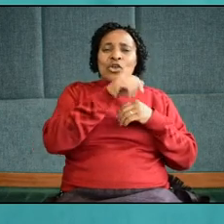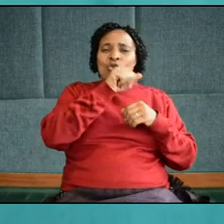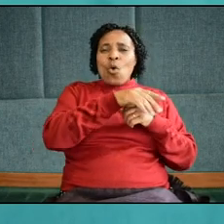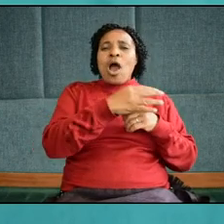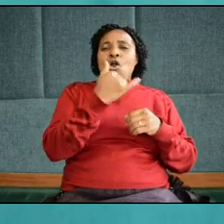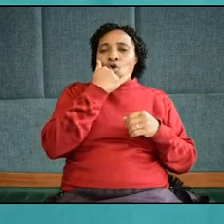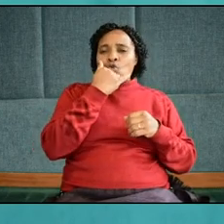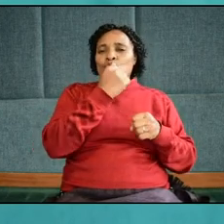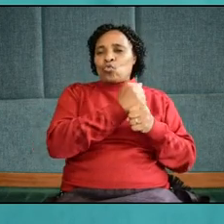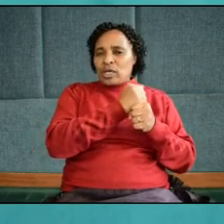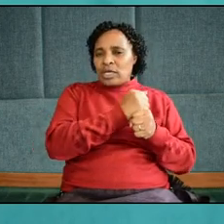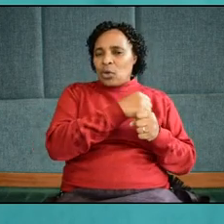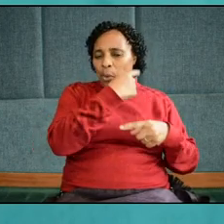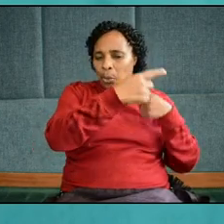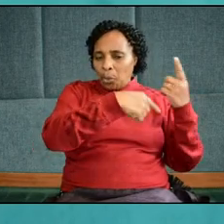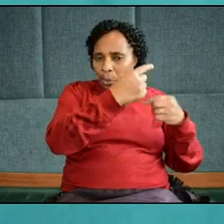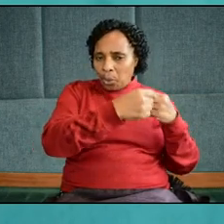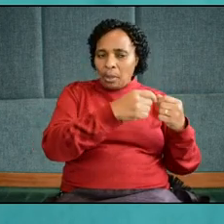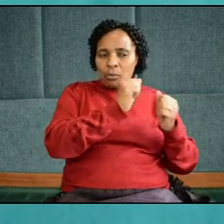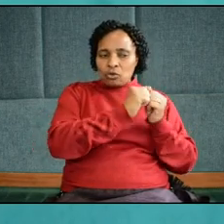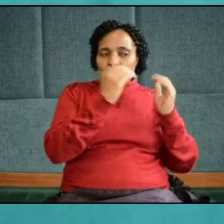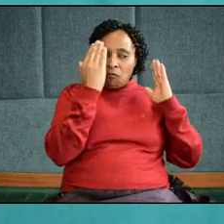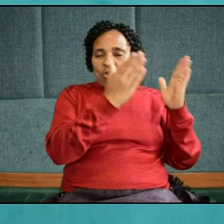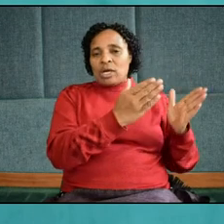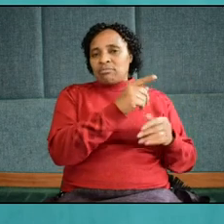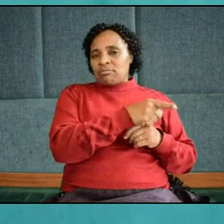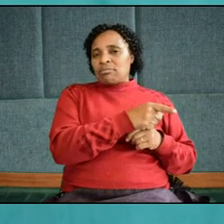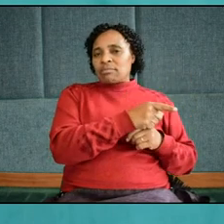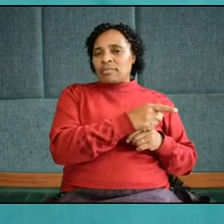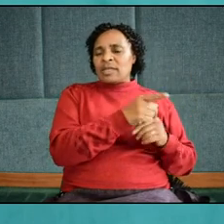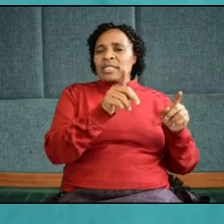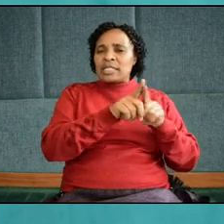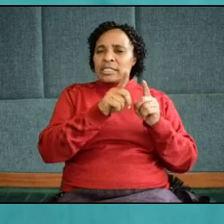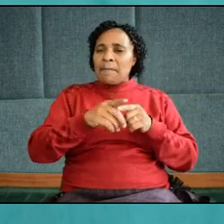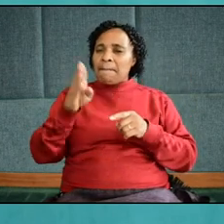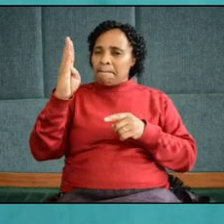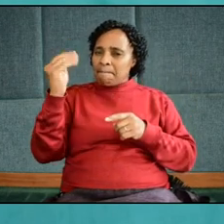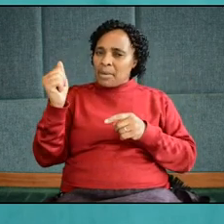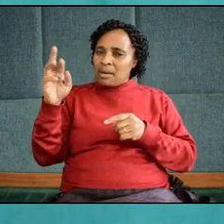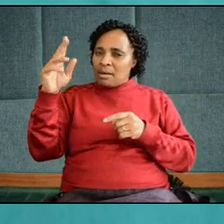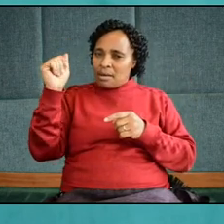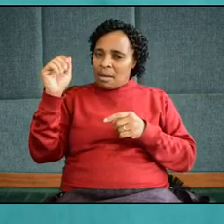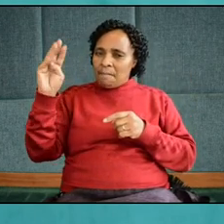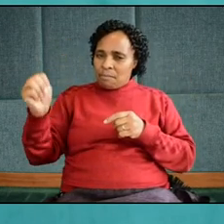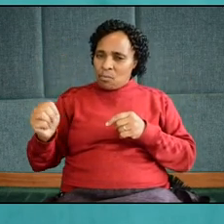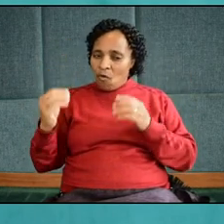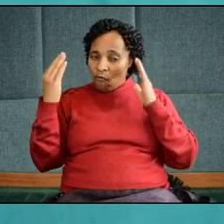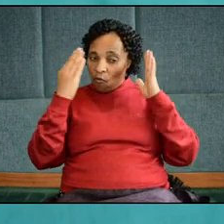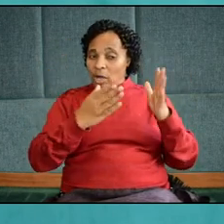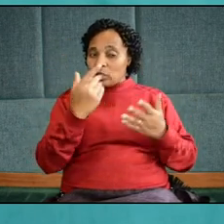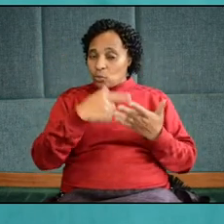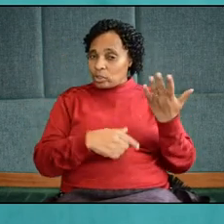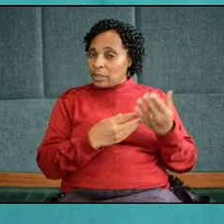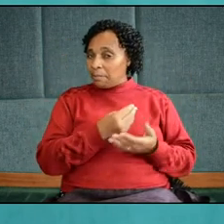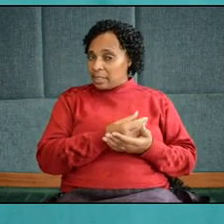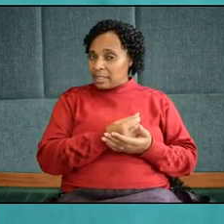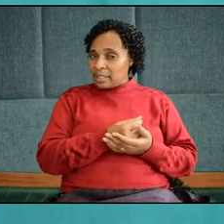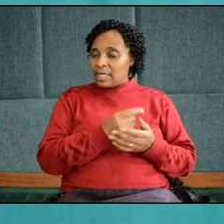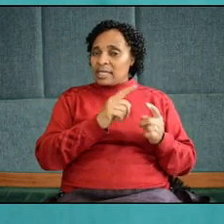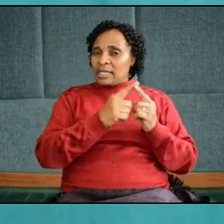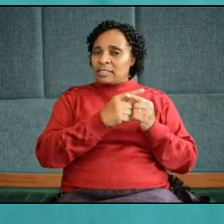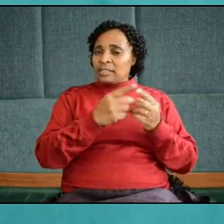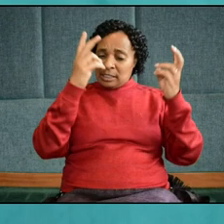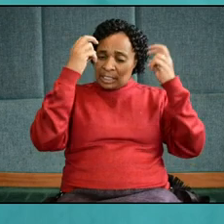ruin, and that's what he's going to focus on. Balaam was covetous, and that's what the devil focused on. But we see the